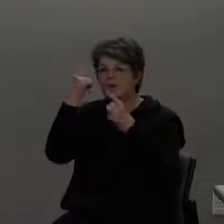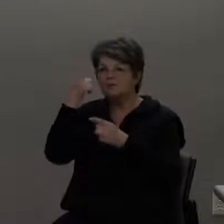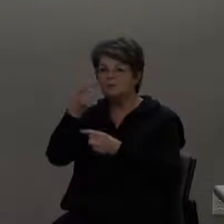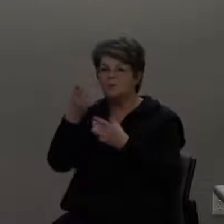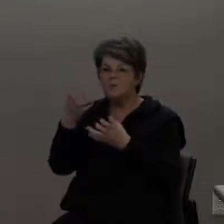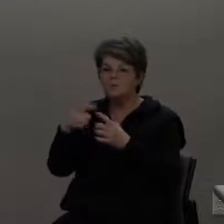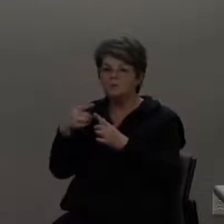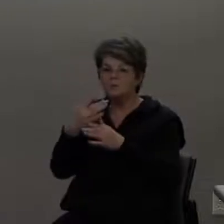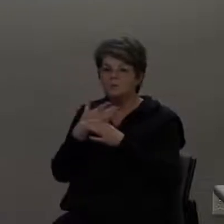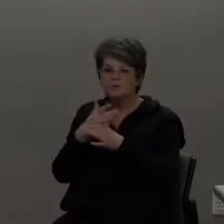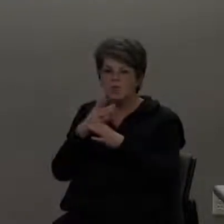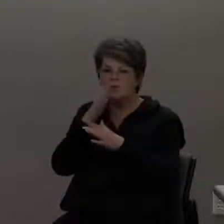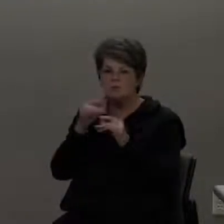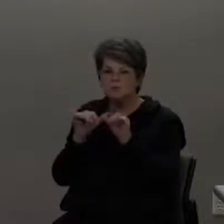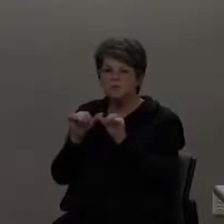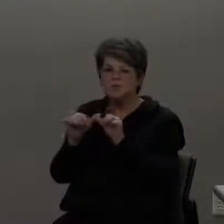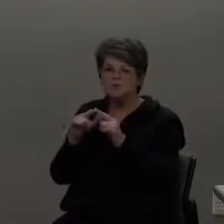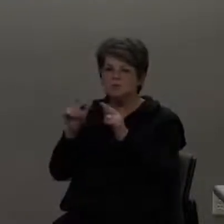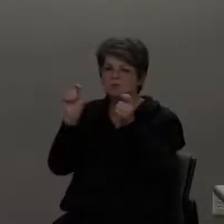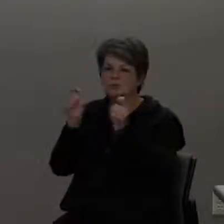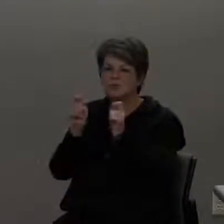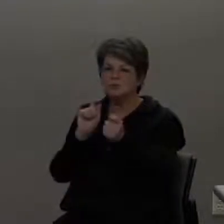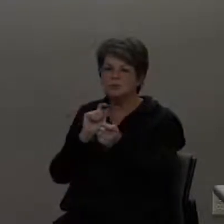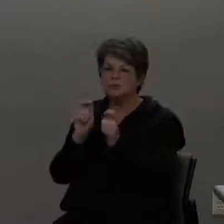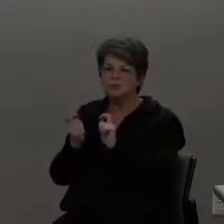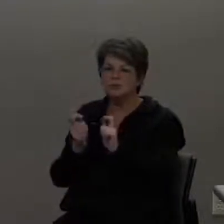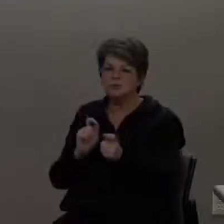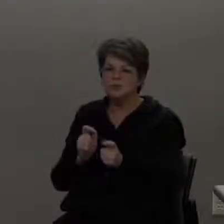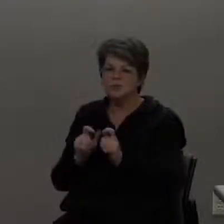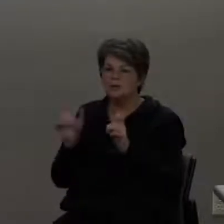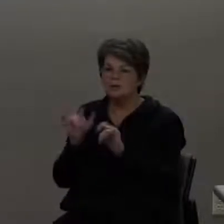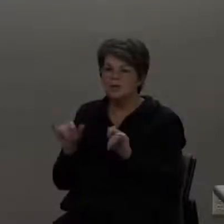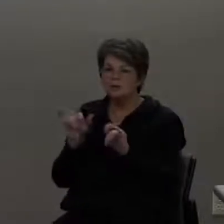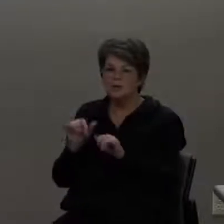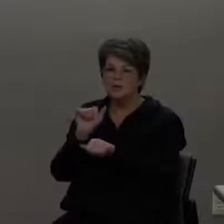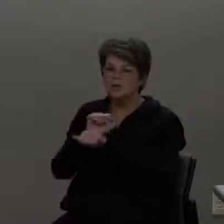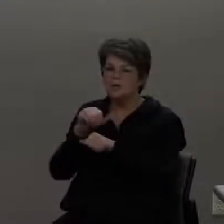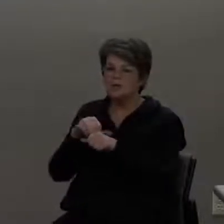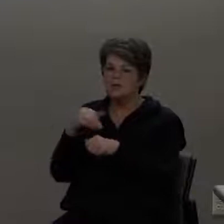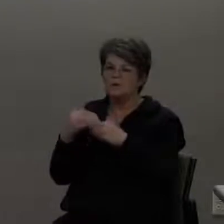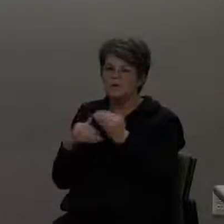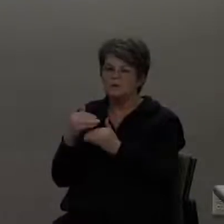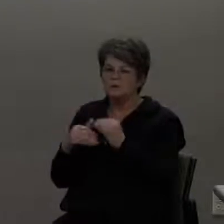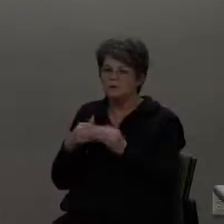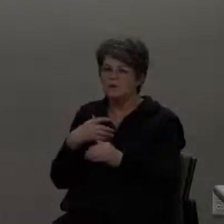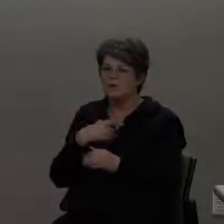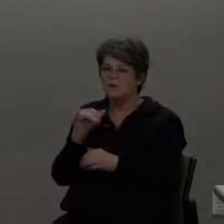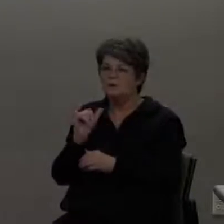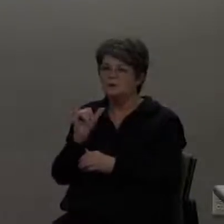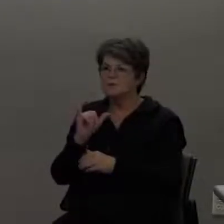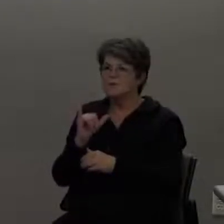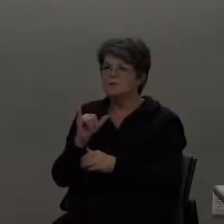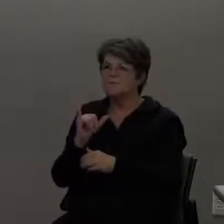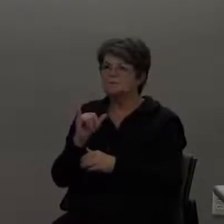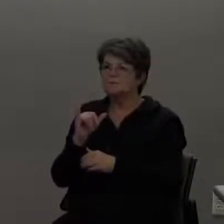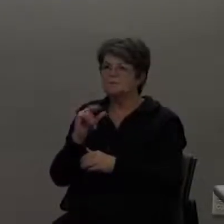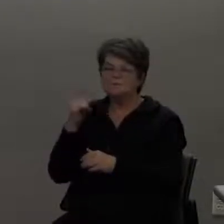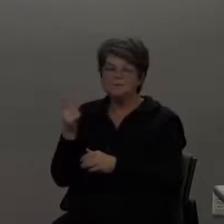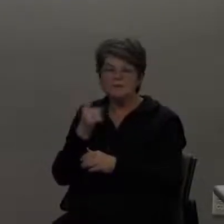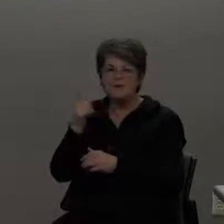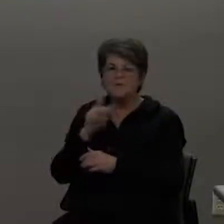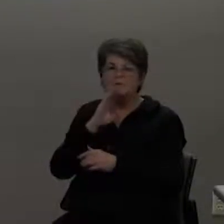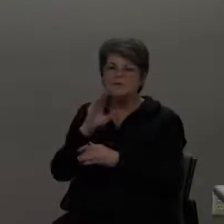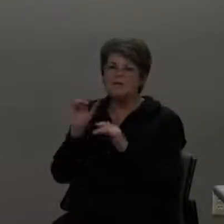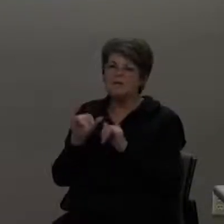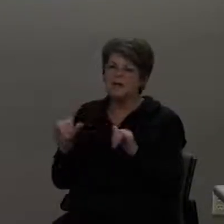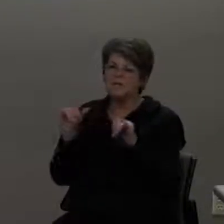with us, we will continue to revise these. I mean, they're a constant work in progress, And I also say that purposely to say they're always going to be a